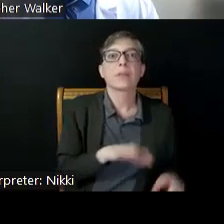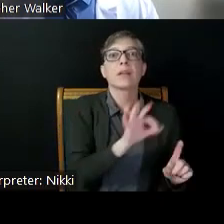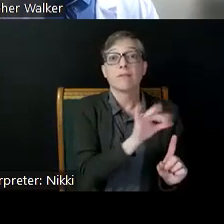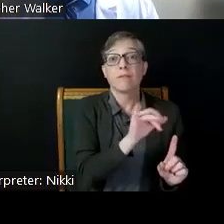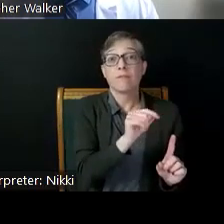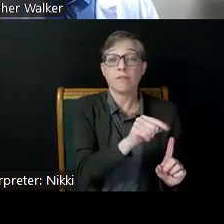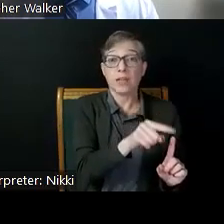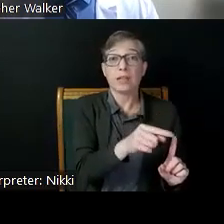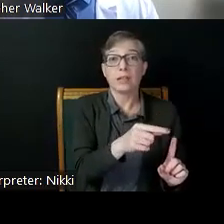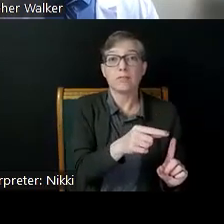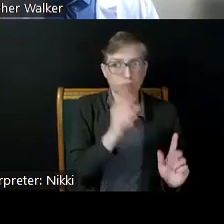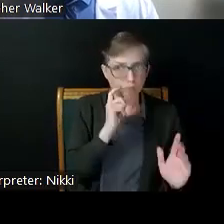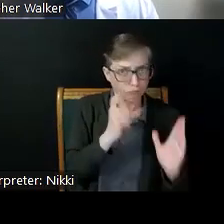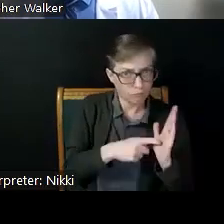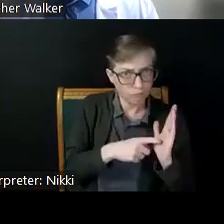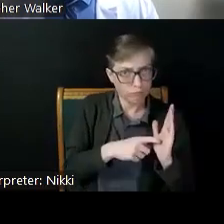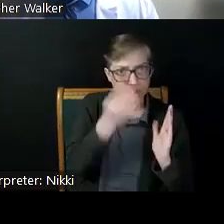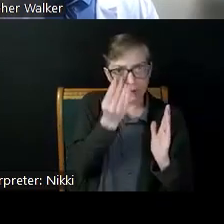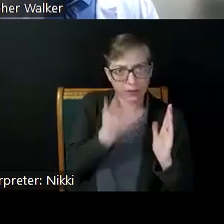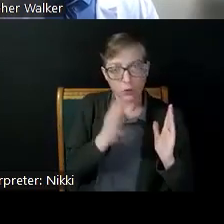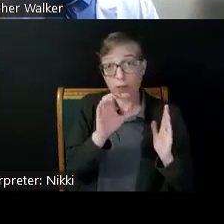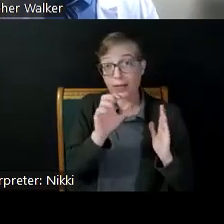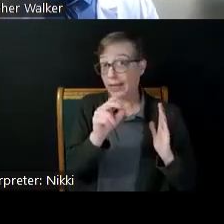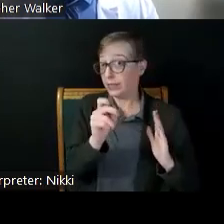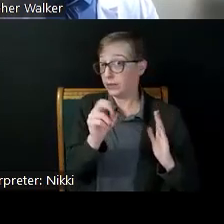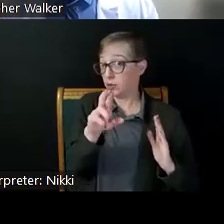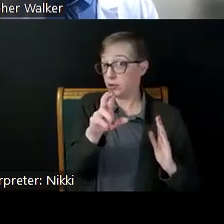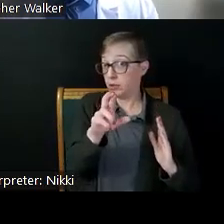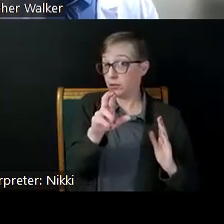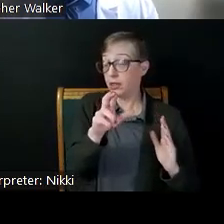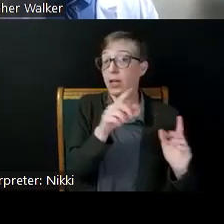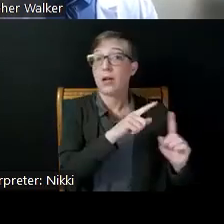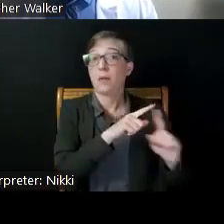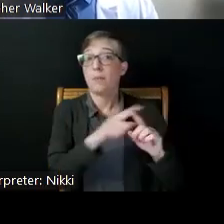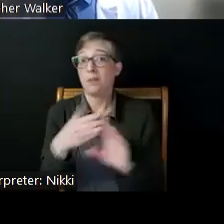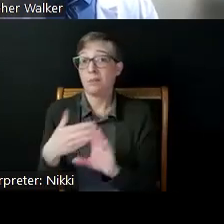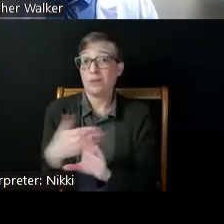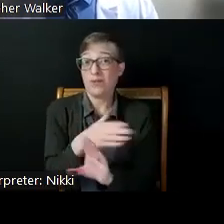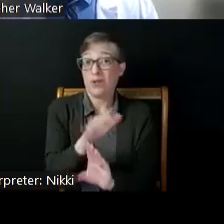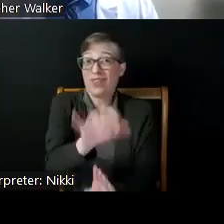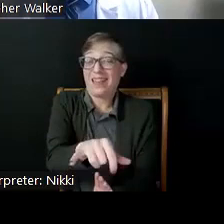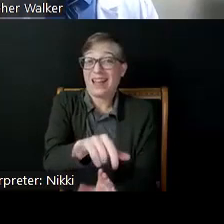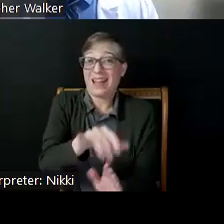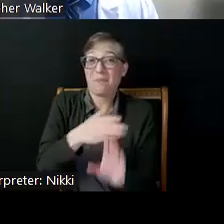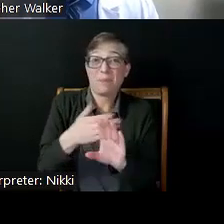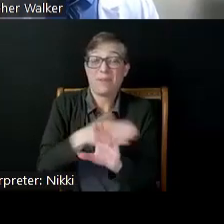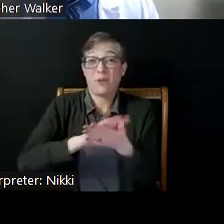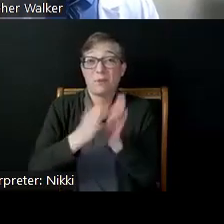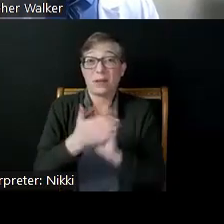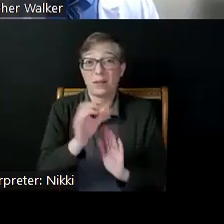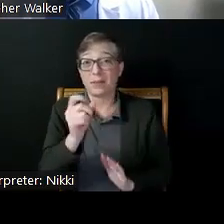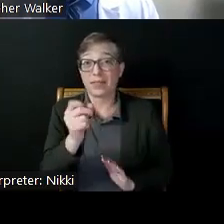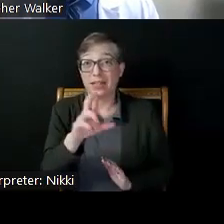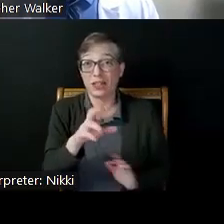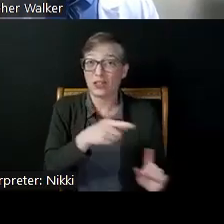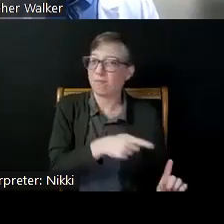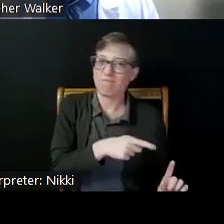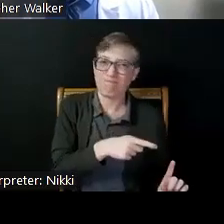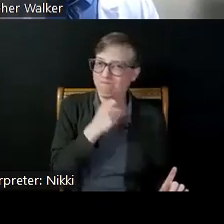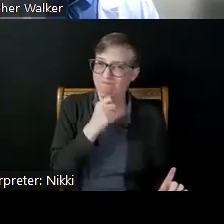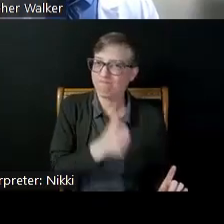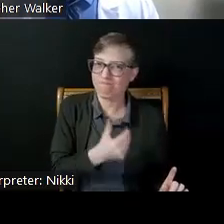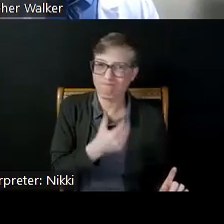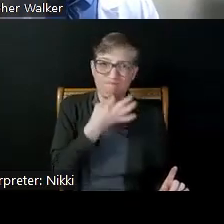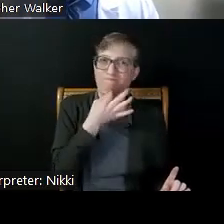present, but it's not as good as letting us know when a polyp is present before it turns into cancer. And that's what some of these